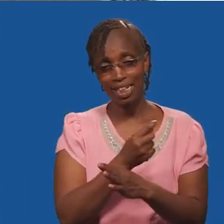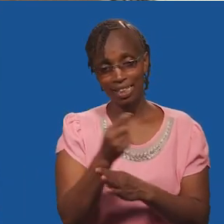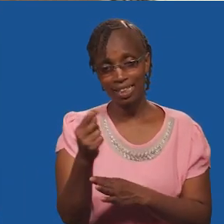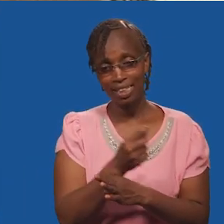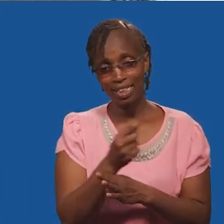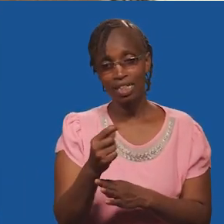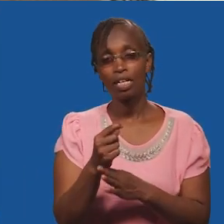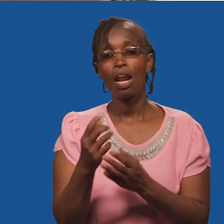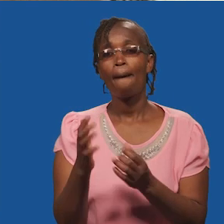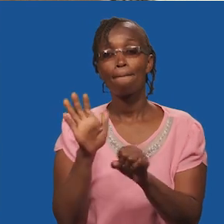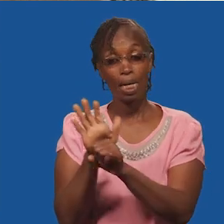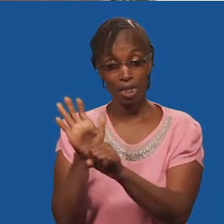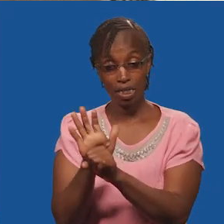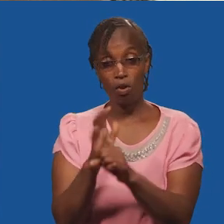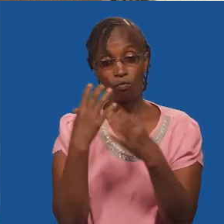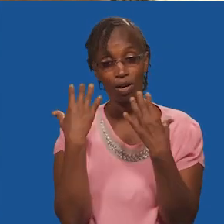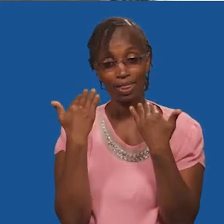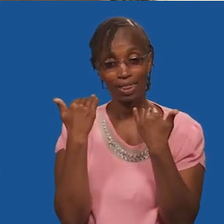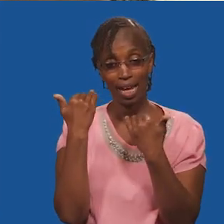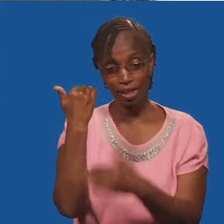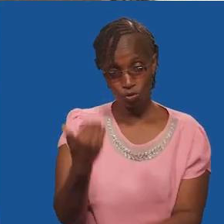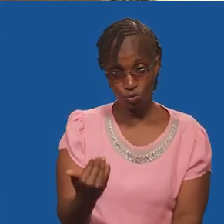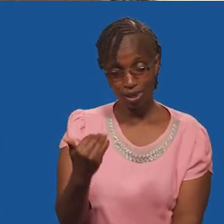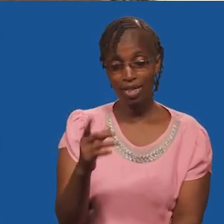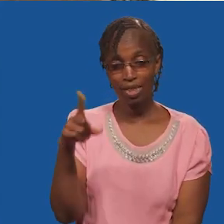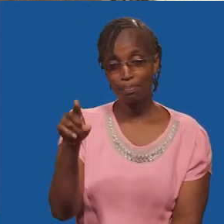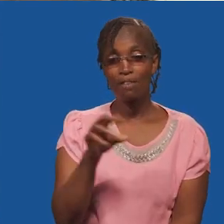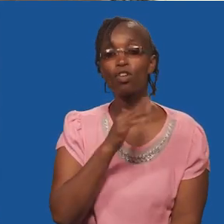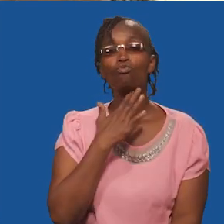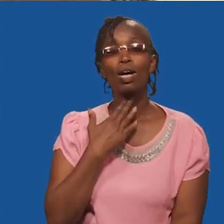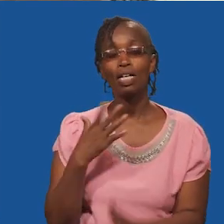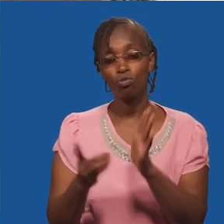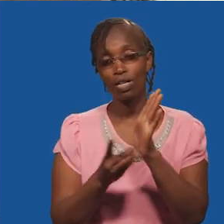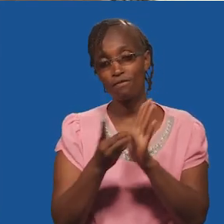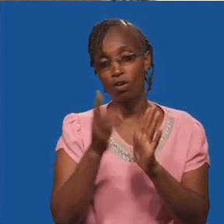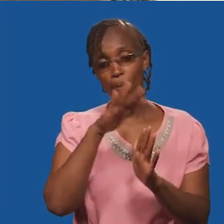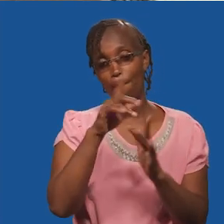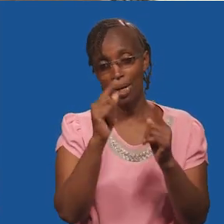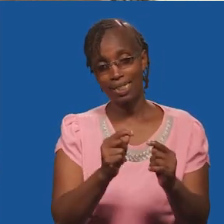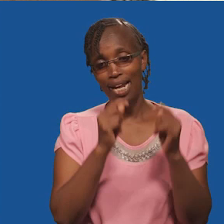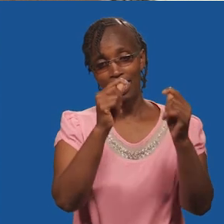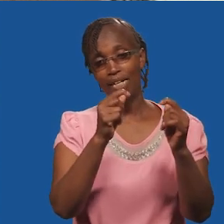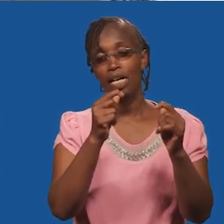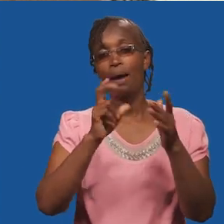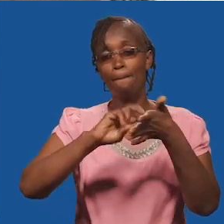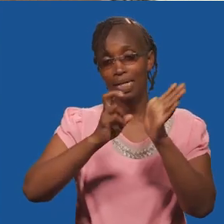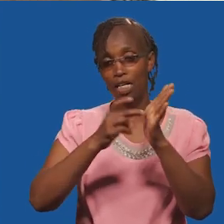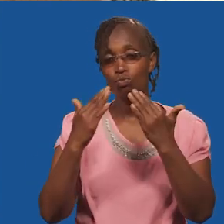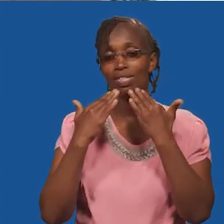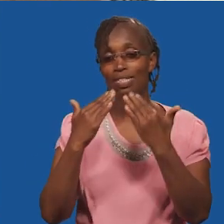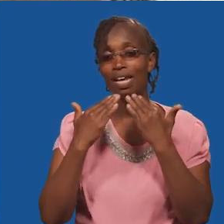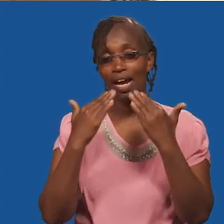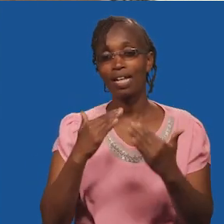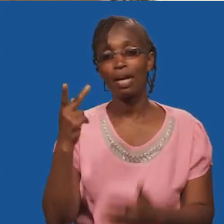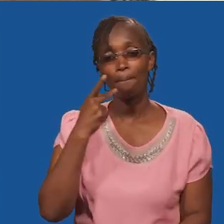a one way to create job opportunities, because apparently most youths don't know what to do with their talents. So we are glad